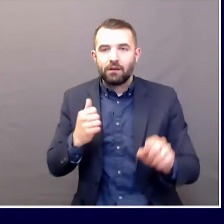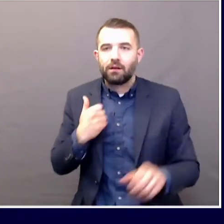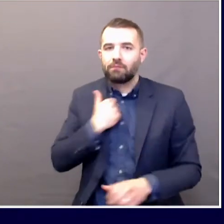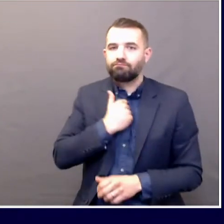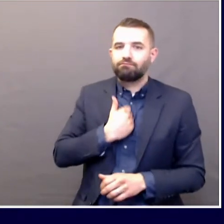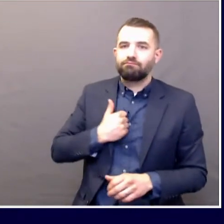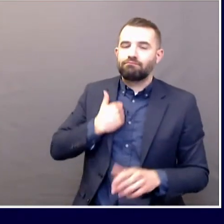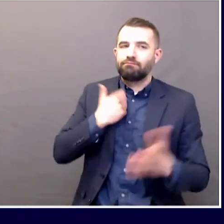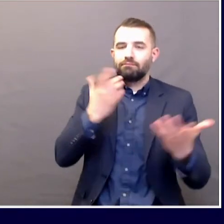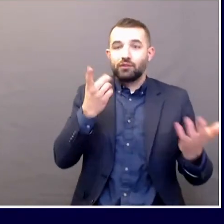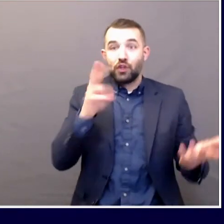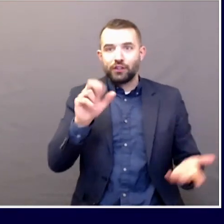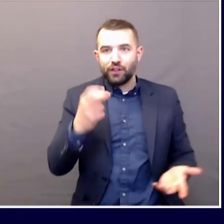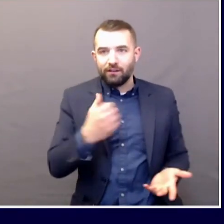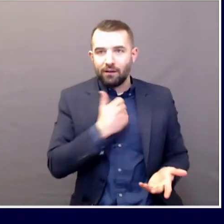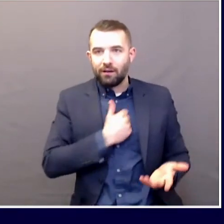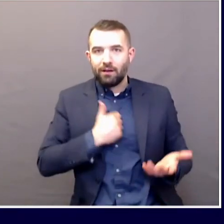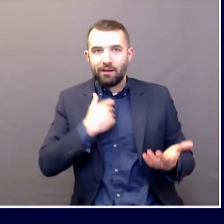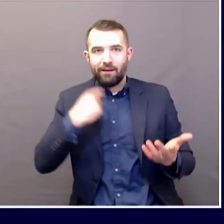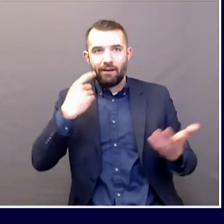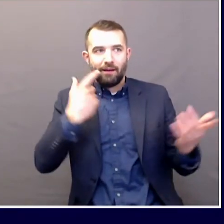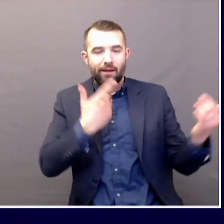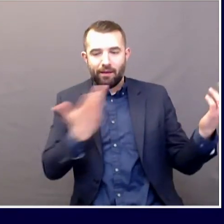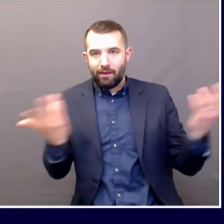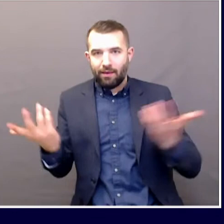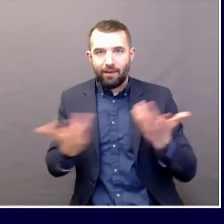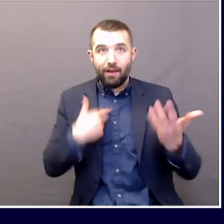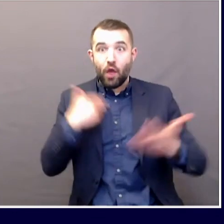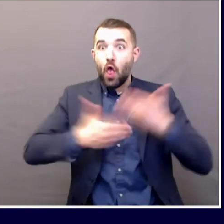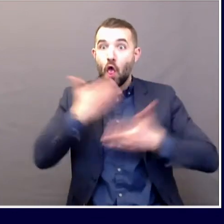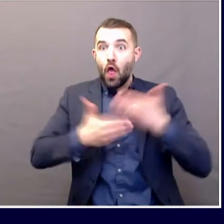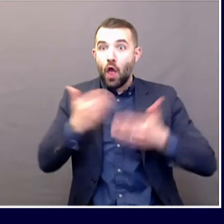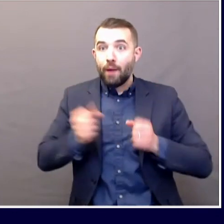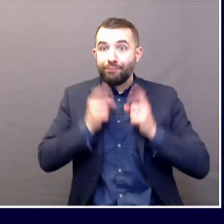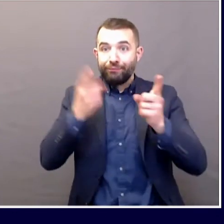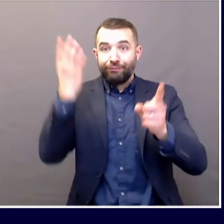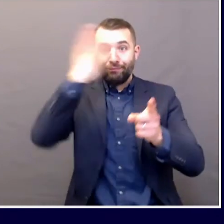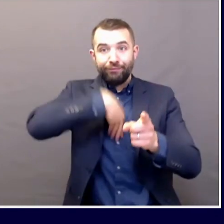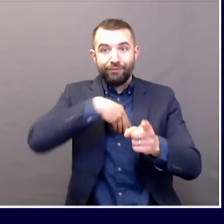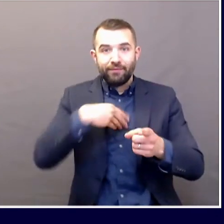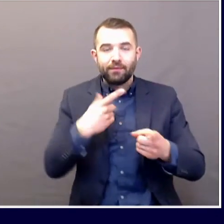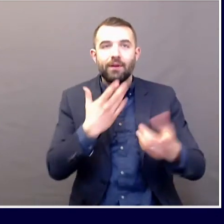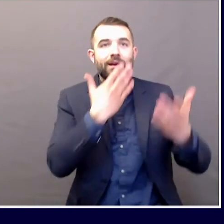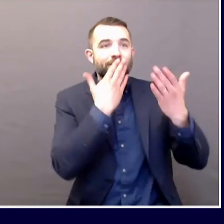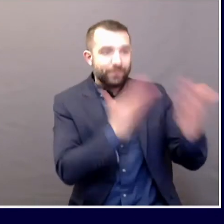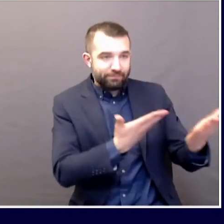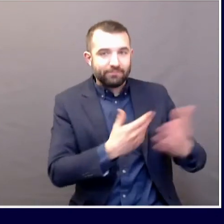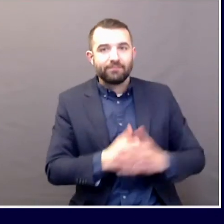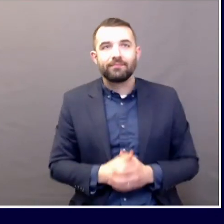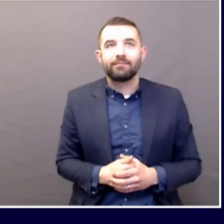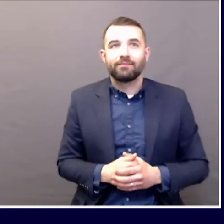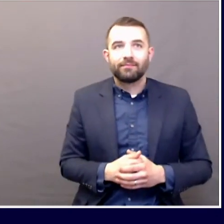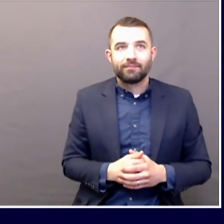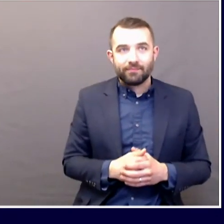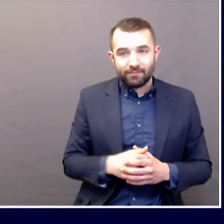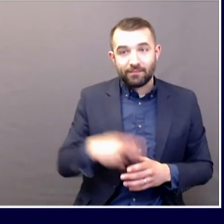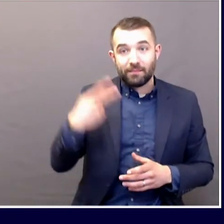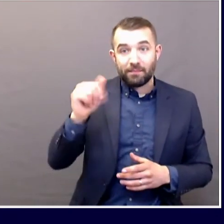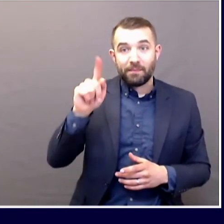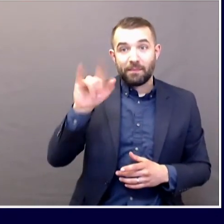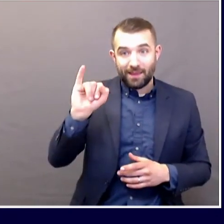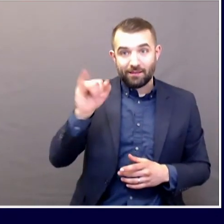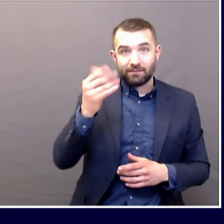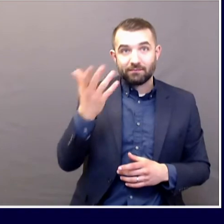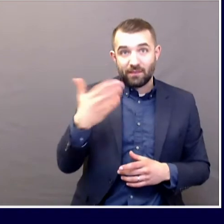for barreling ahead, but thank you very much, Commissioner. Patty, I'll turn things back to you for questions around the